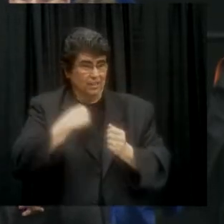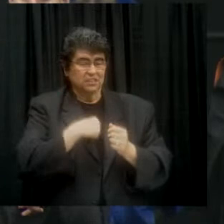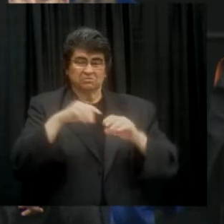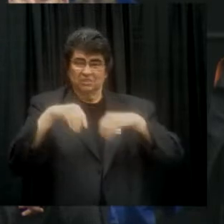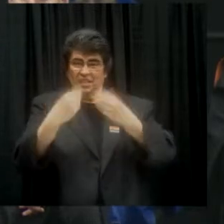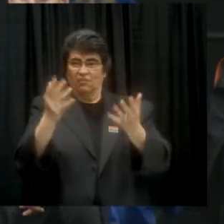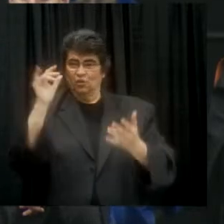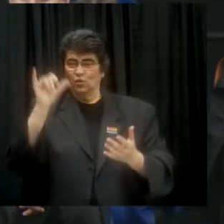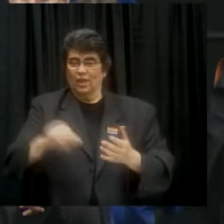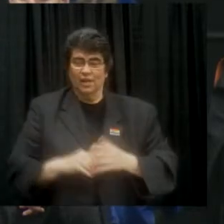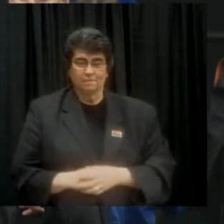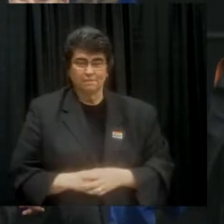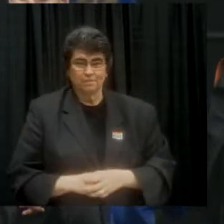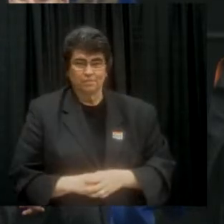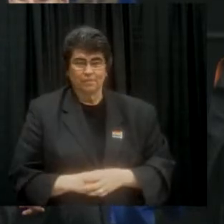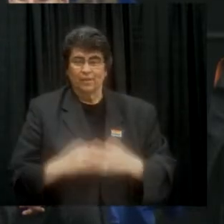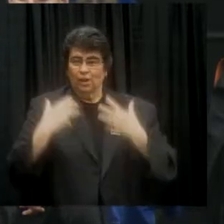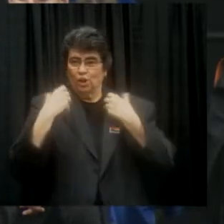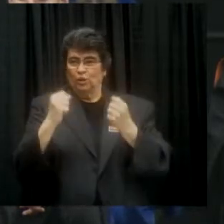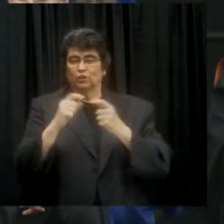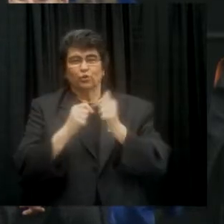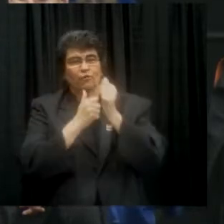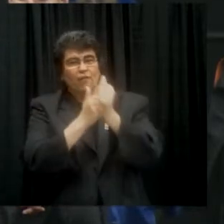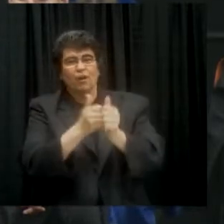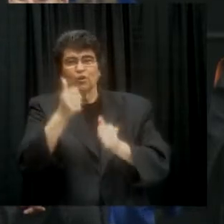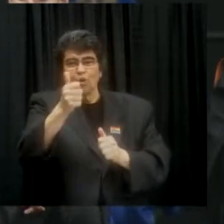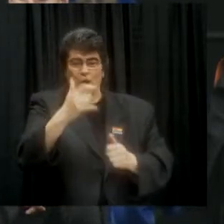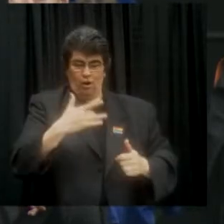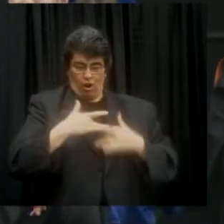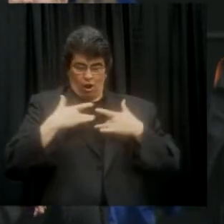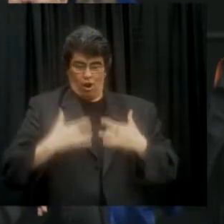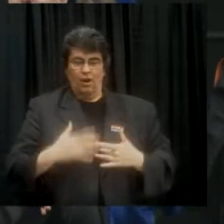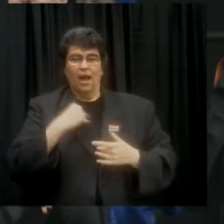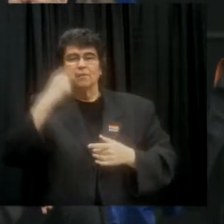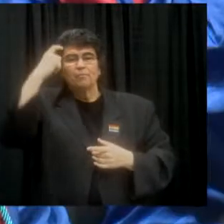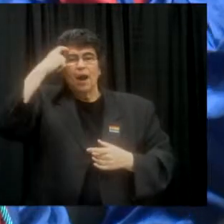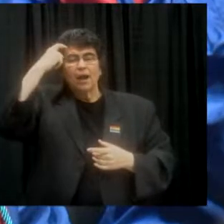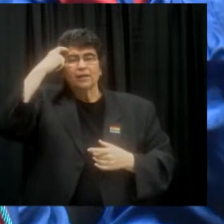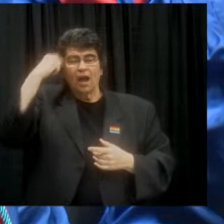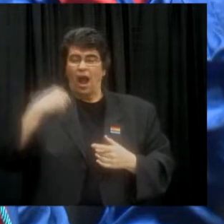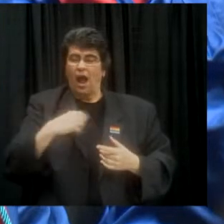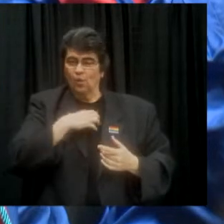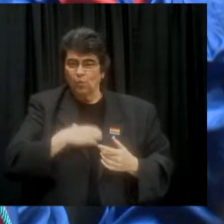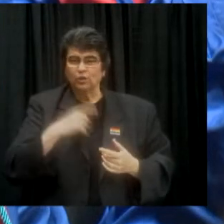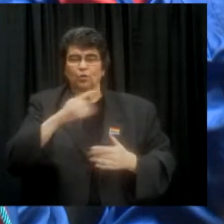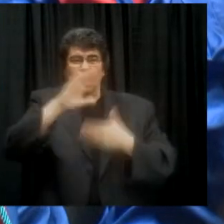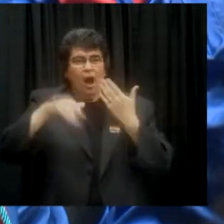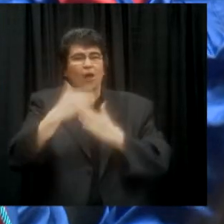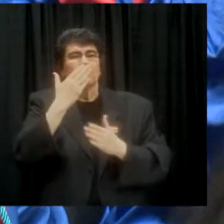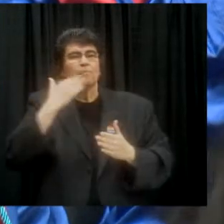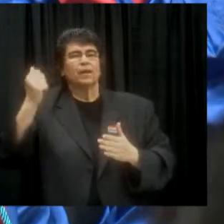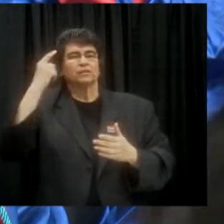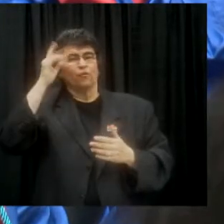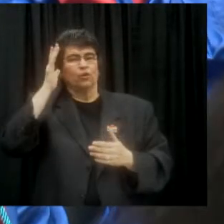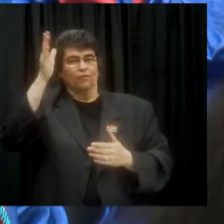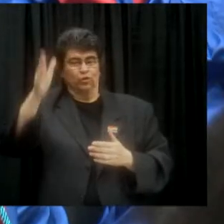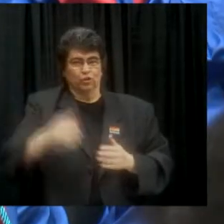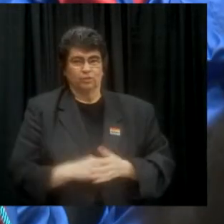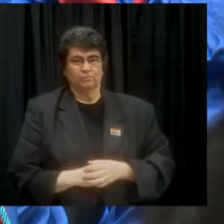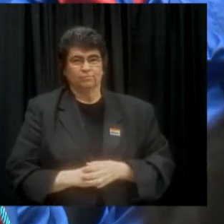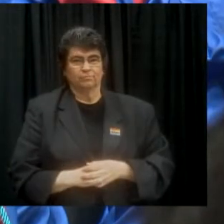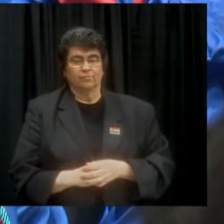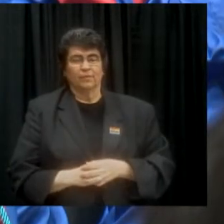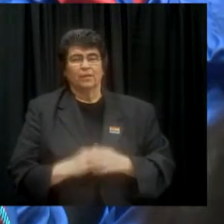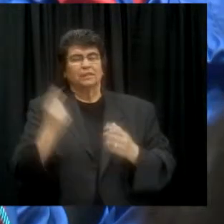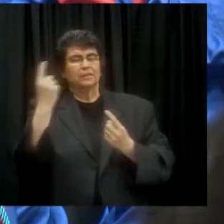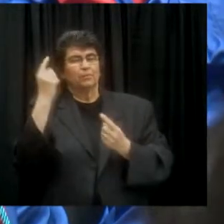that. The courage to follow your own heart and mind. I wish you all the best for the future. With